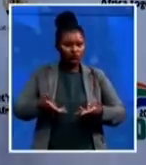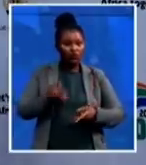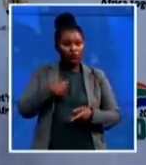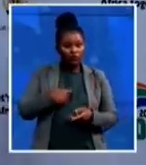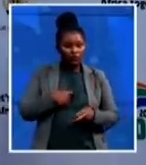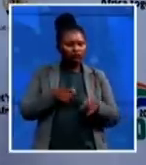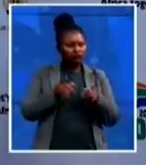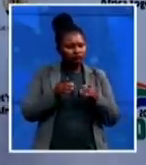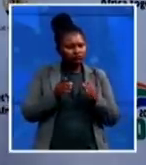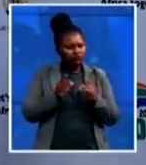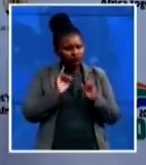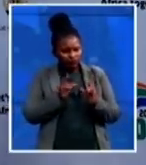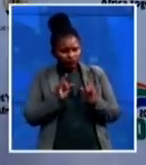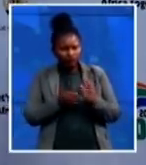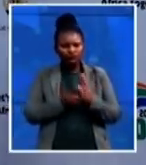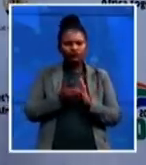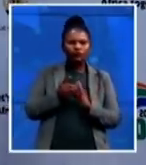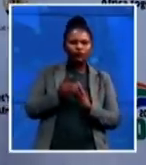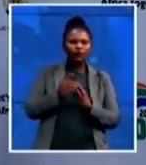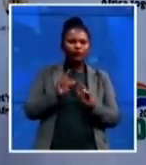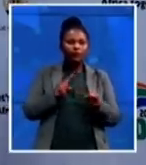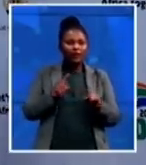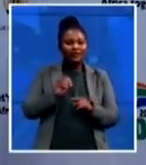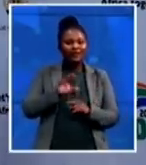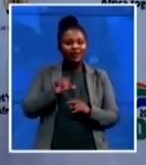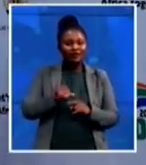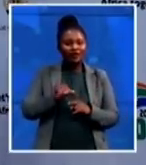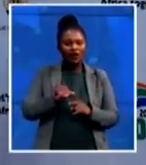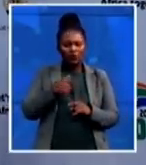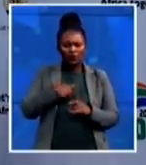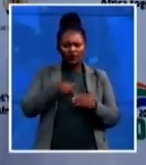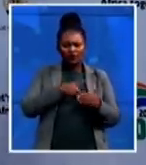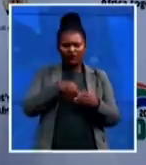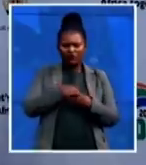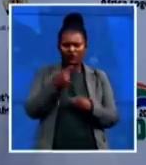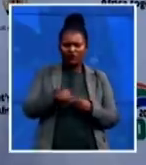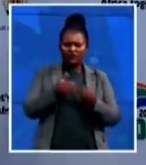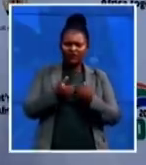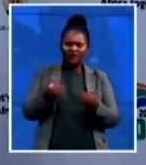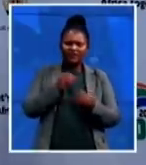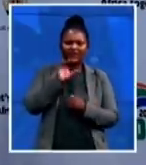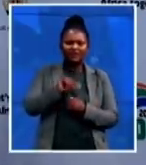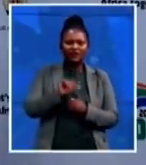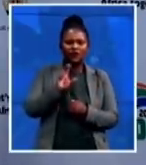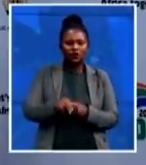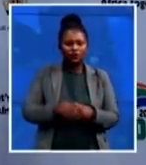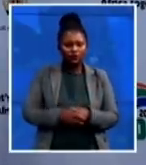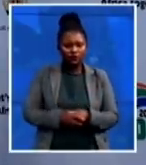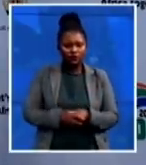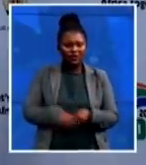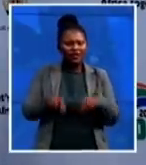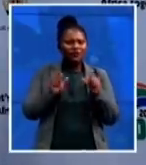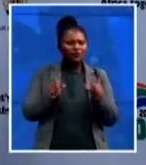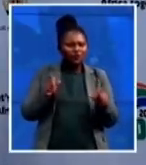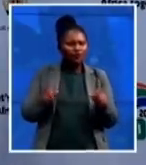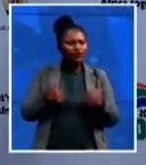Africa voting for a divided South Africa again, whilst people continue to be free to express their views. Let me tell you this.